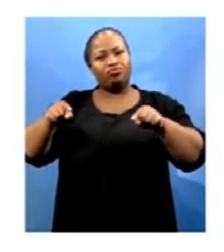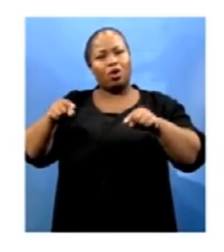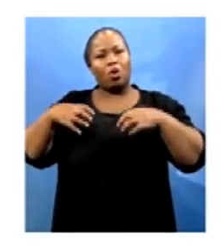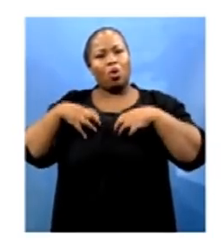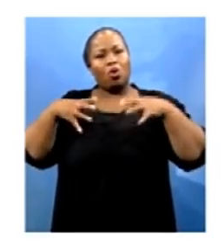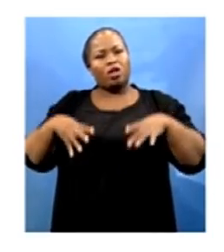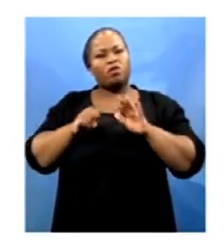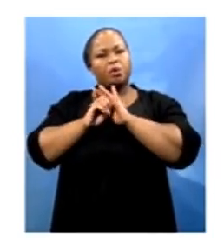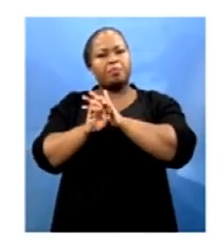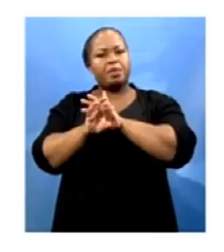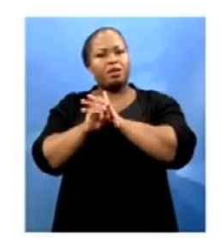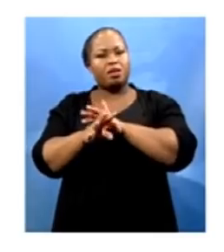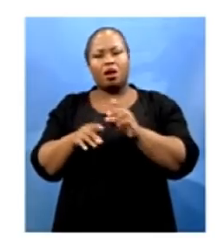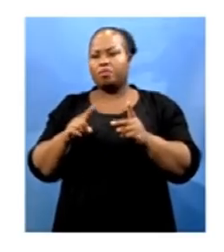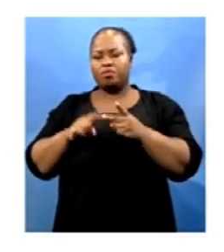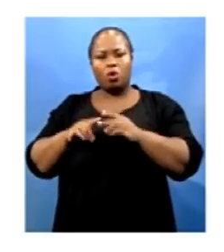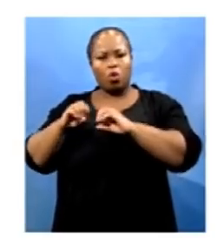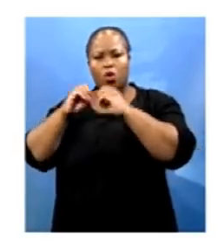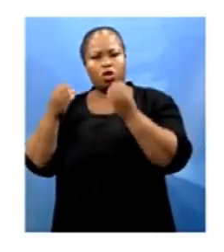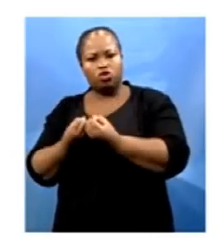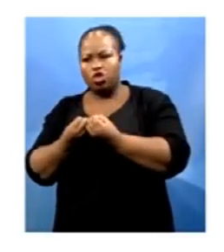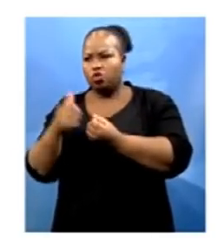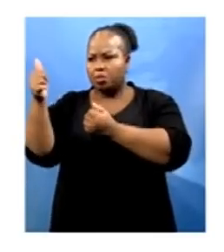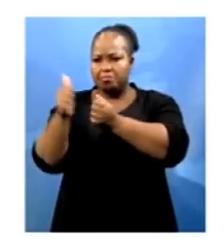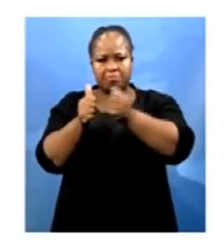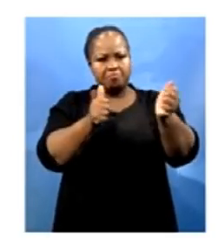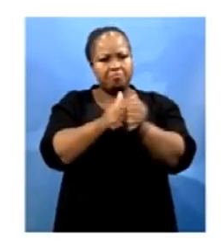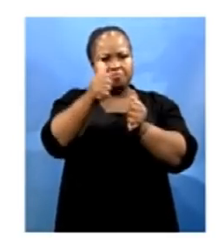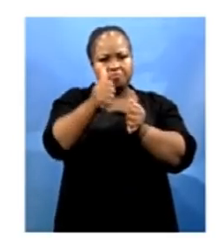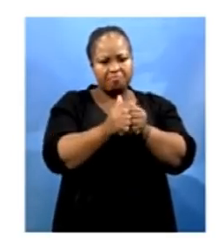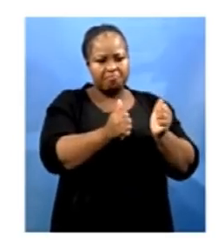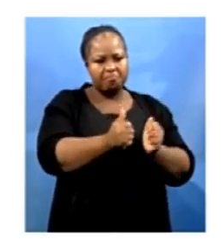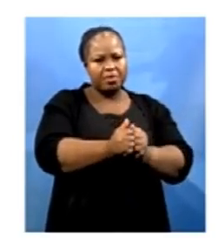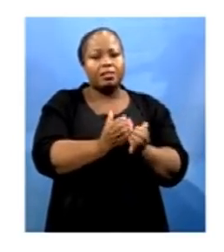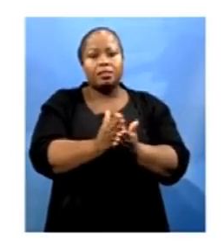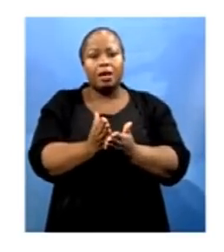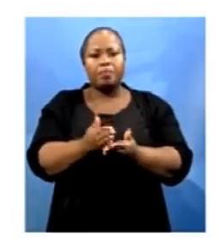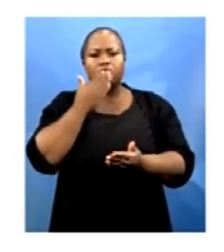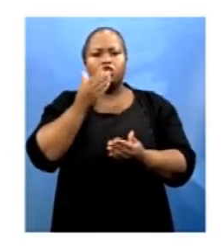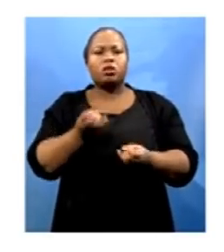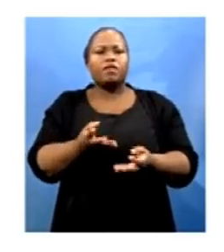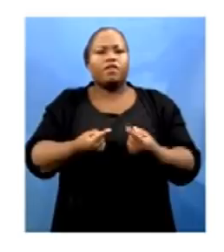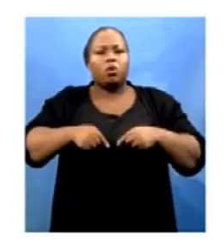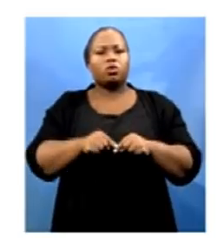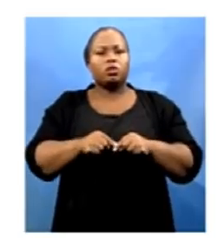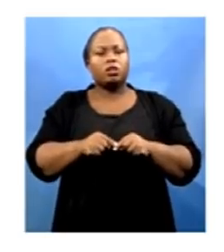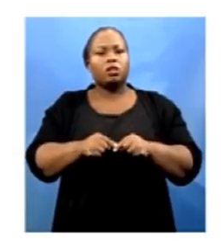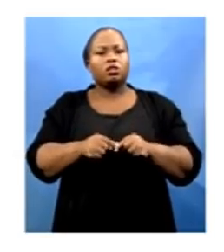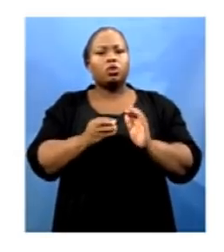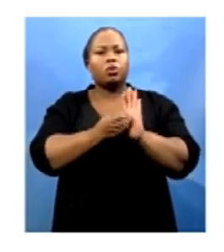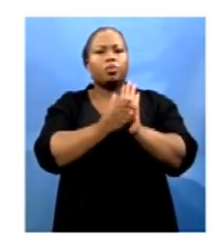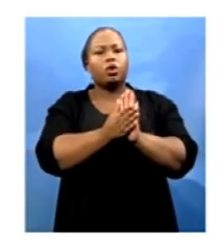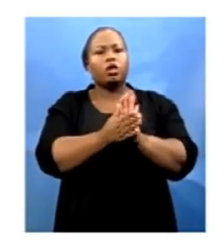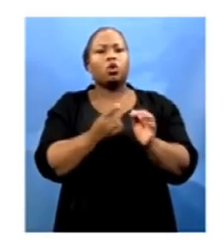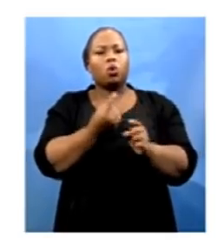South Africa that have generously donated the media booking slots and various billboard platforms